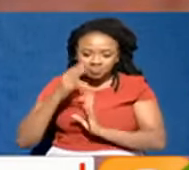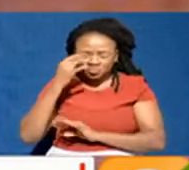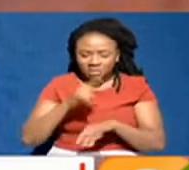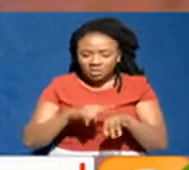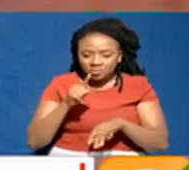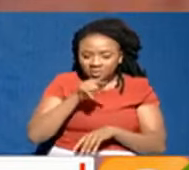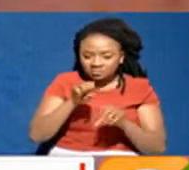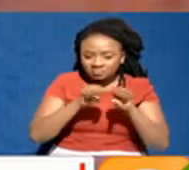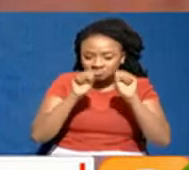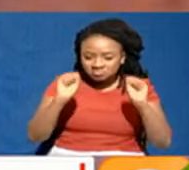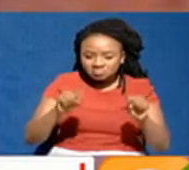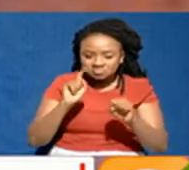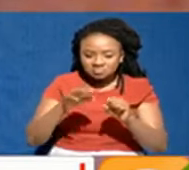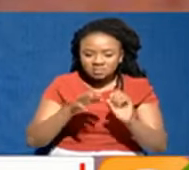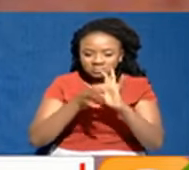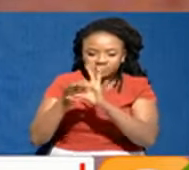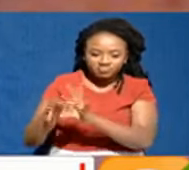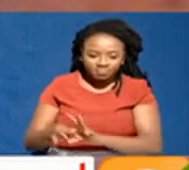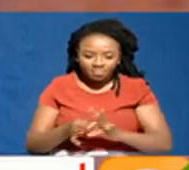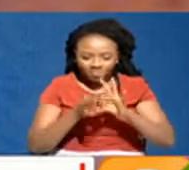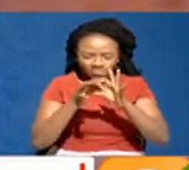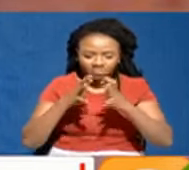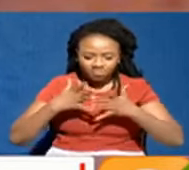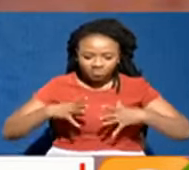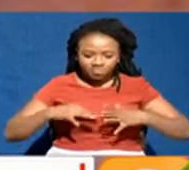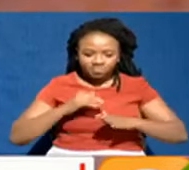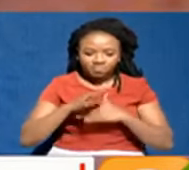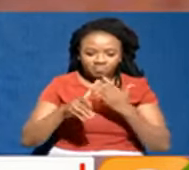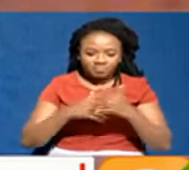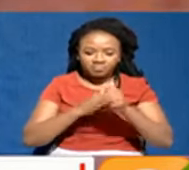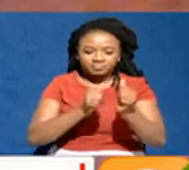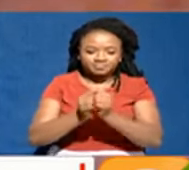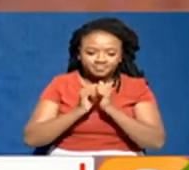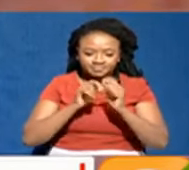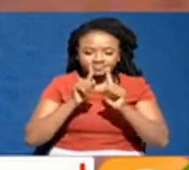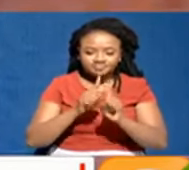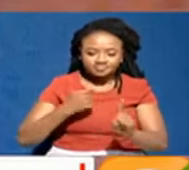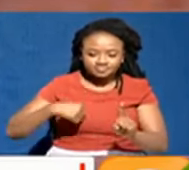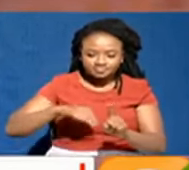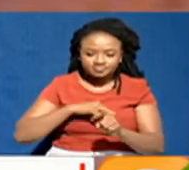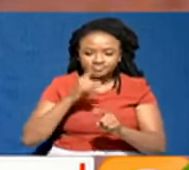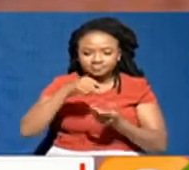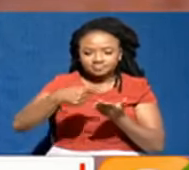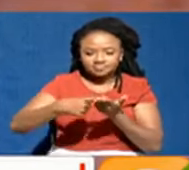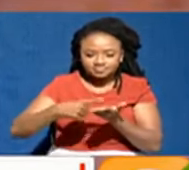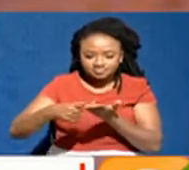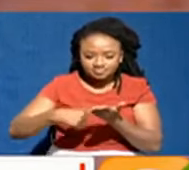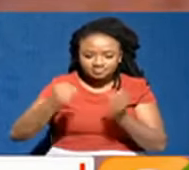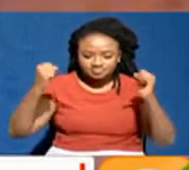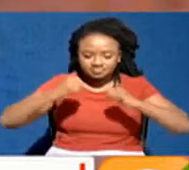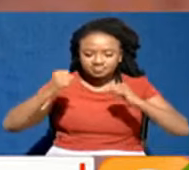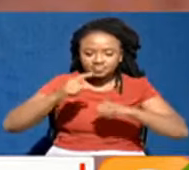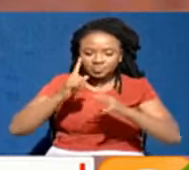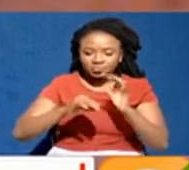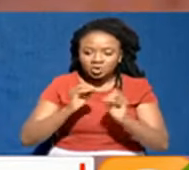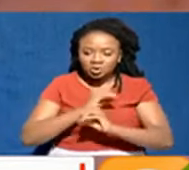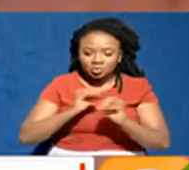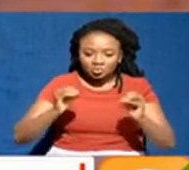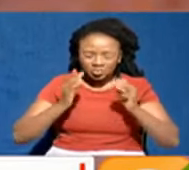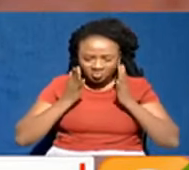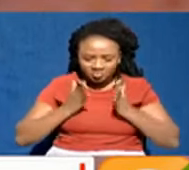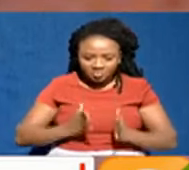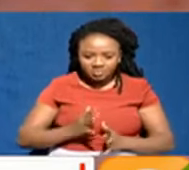all stakeholders together. As we have rightfully discussed and agreed here, is that no one person is able